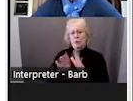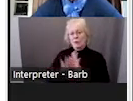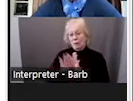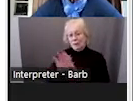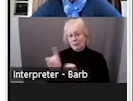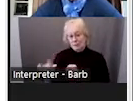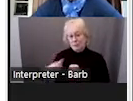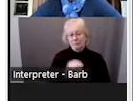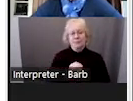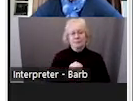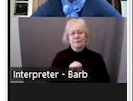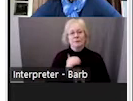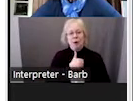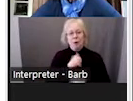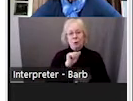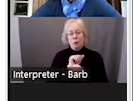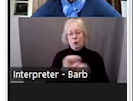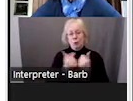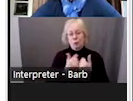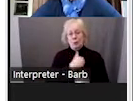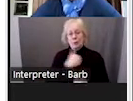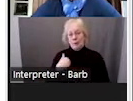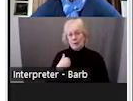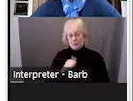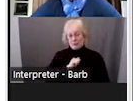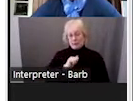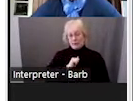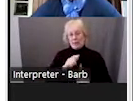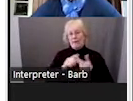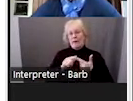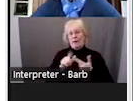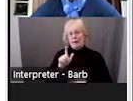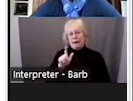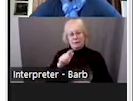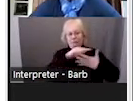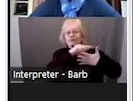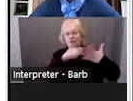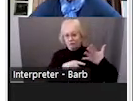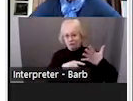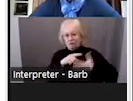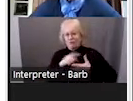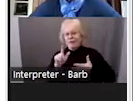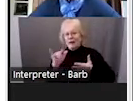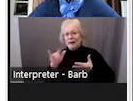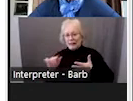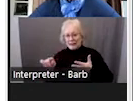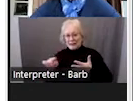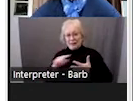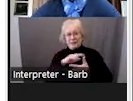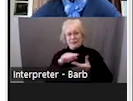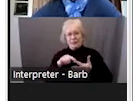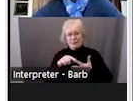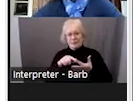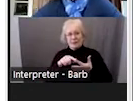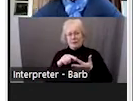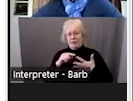Our workgroup members are myself, Liz Hannon, a parent and advocate, Singhi Lee, a